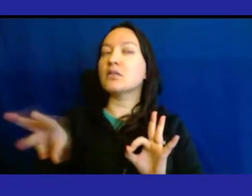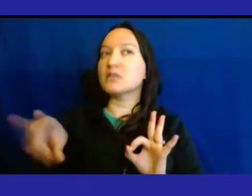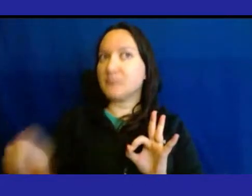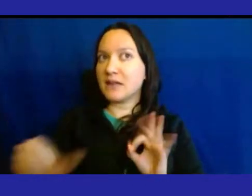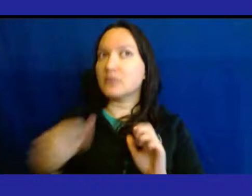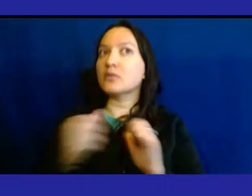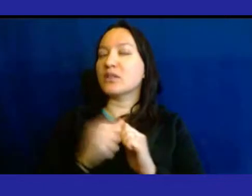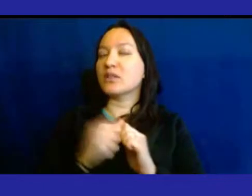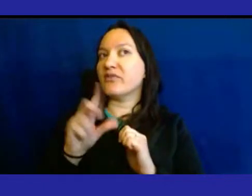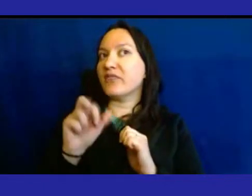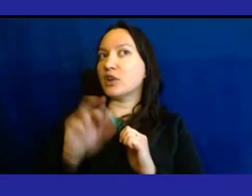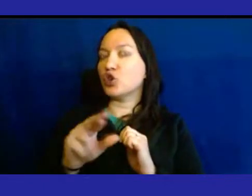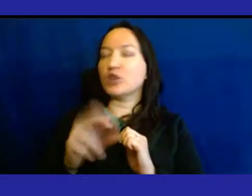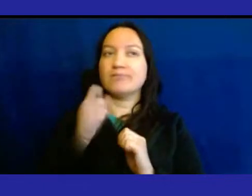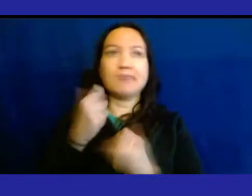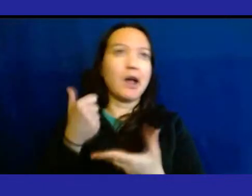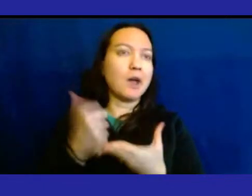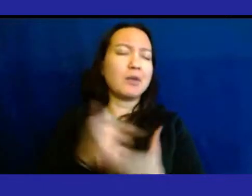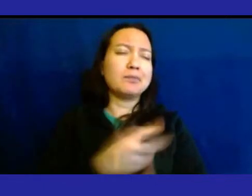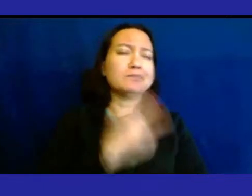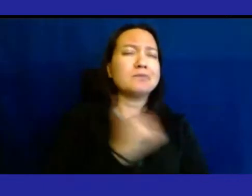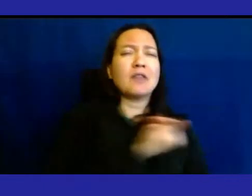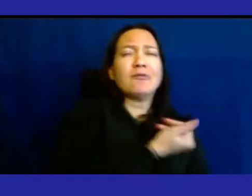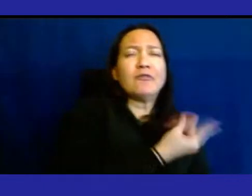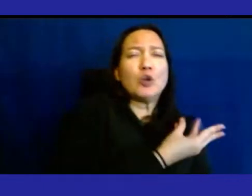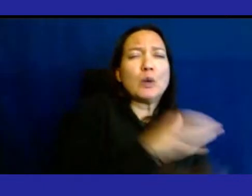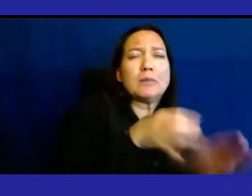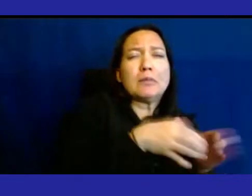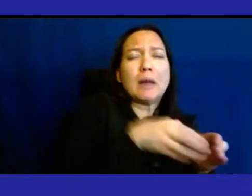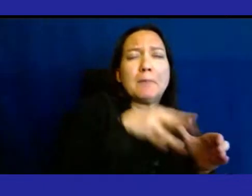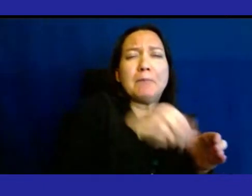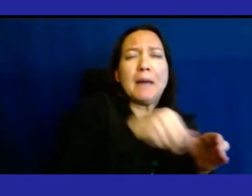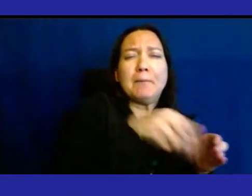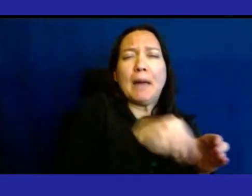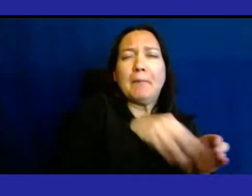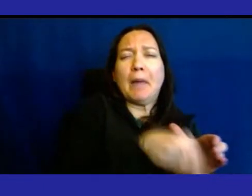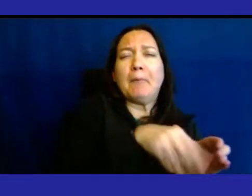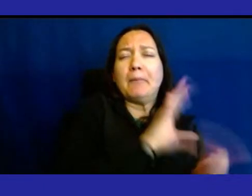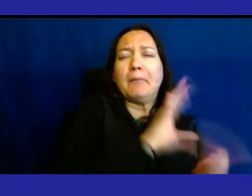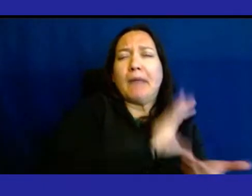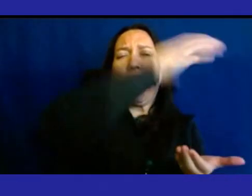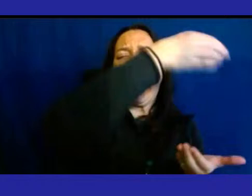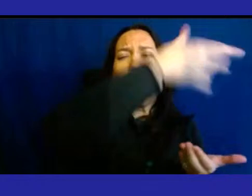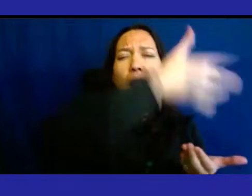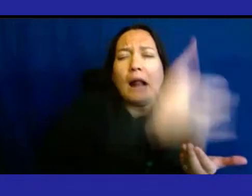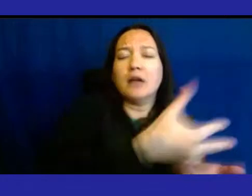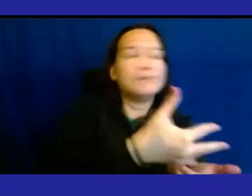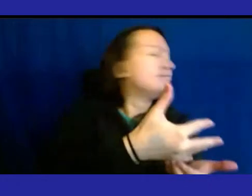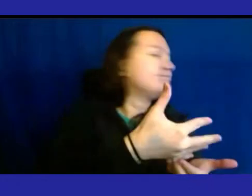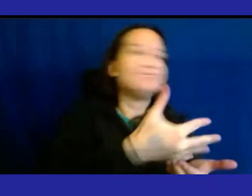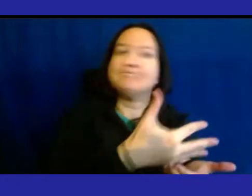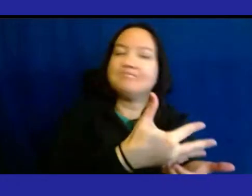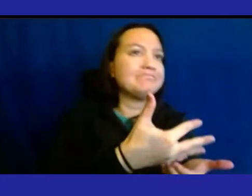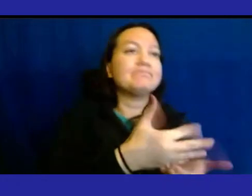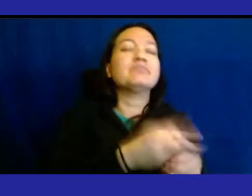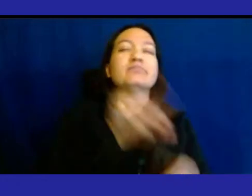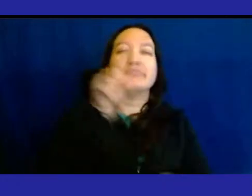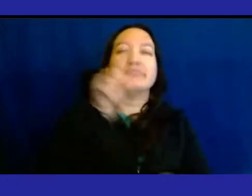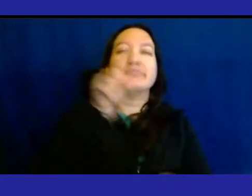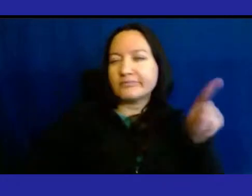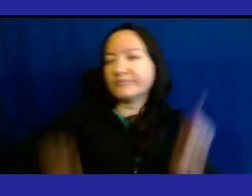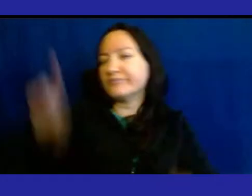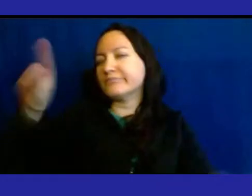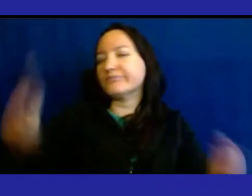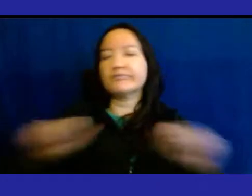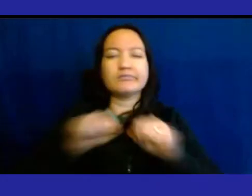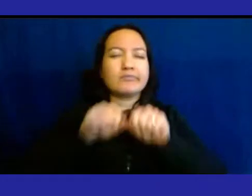wouldn't be helpful if we had a small pool of vendors that we were just spending a lot of money with. So we've been able to successfully increase the number of diverse